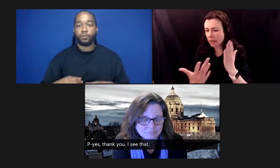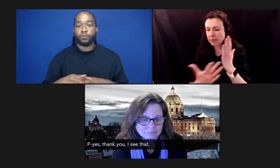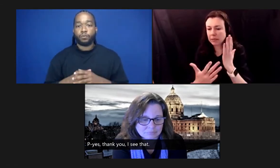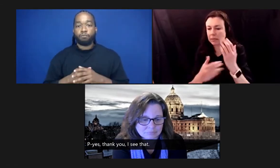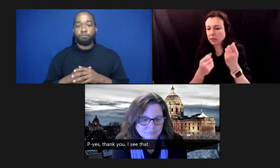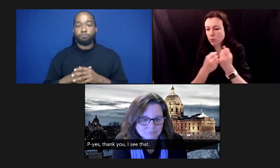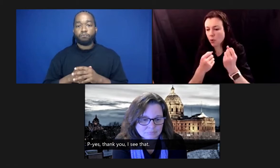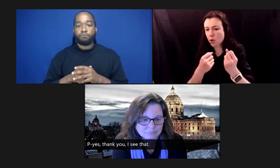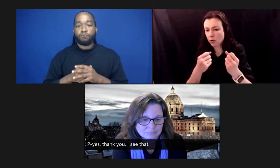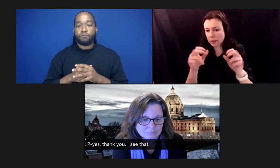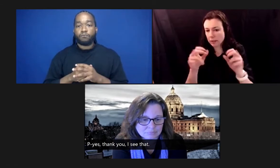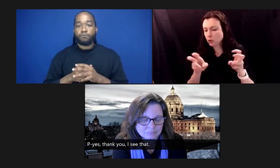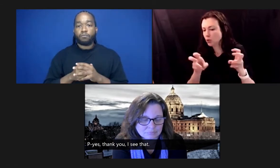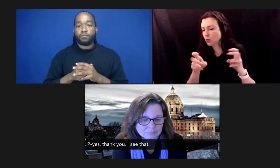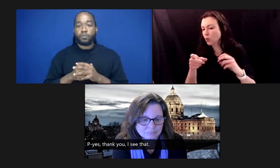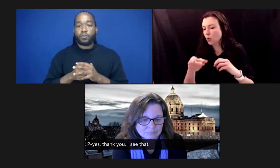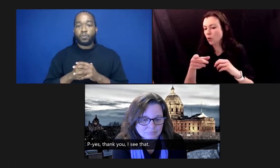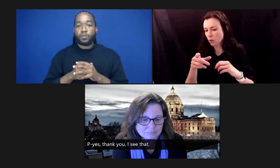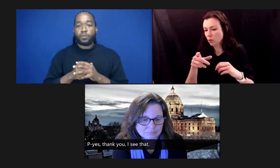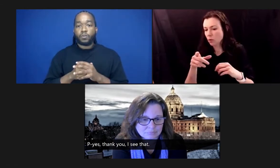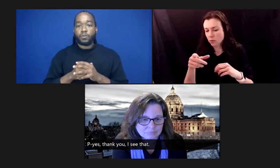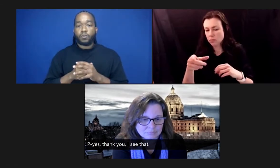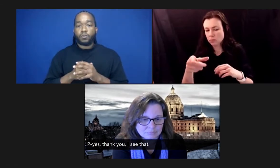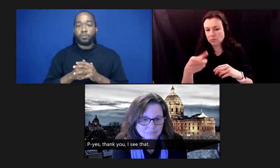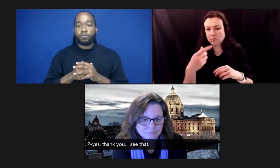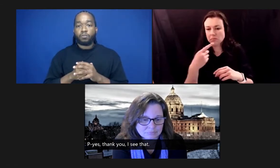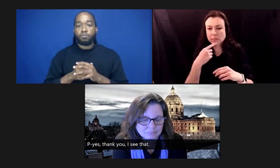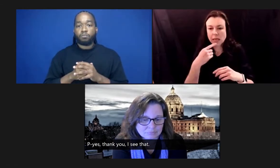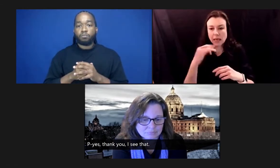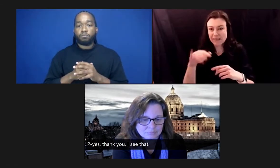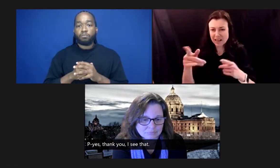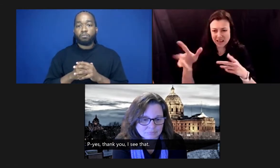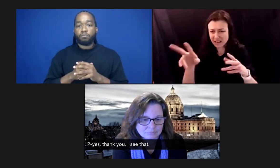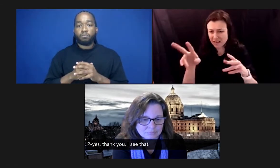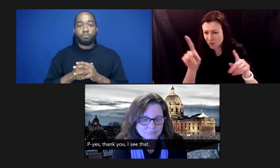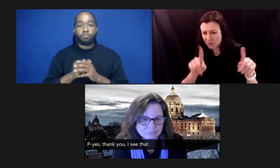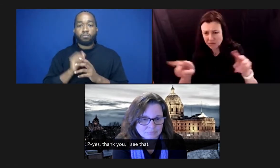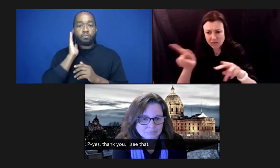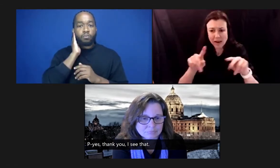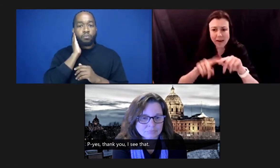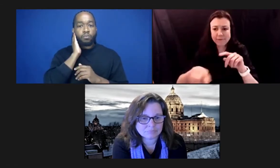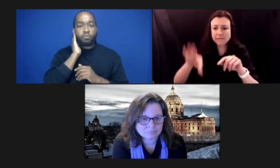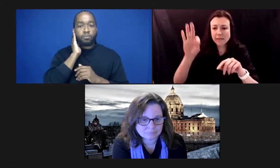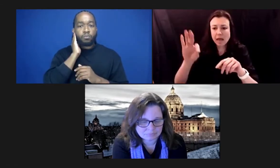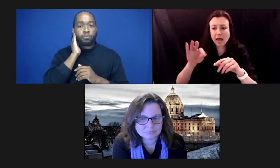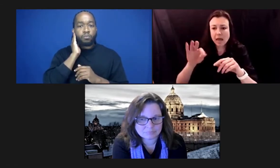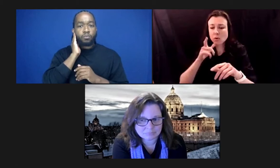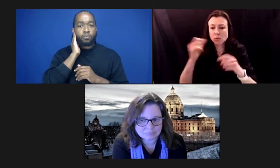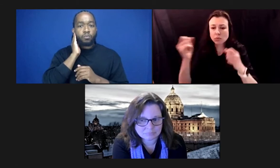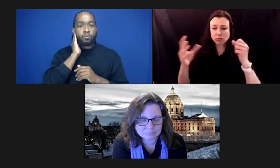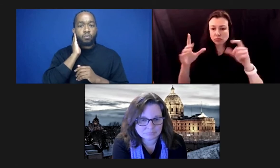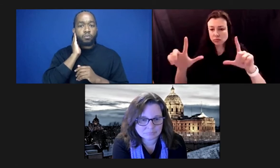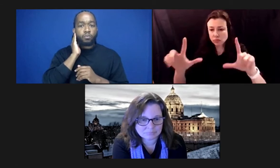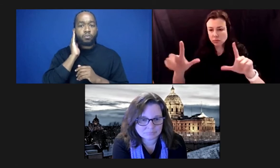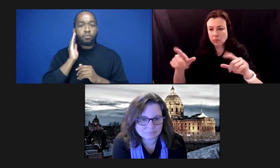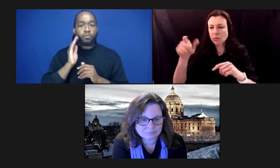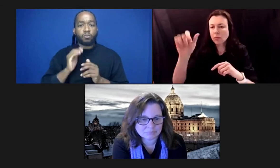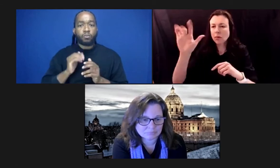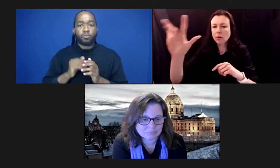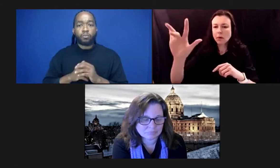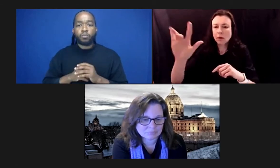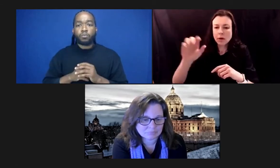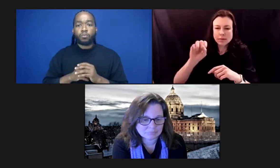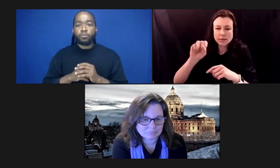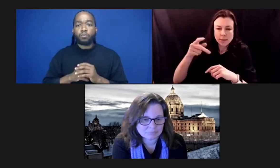I just want to clarify, maybe it's a tech support issue possibly, but I think they're trying to look and find